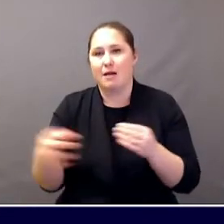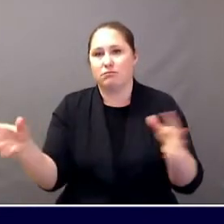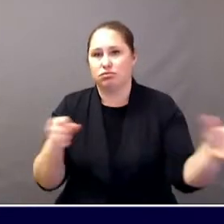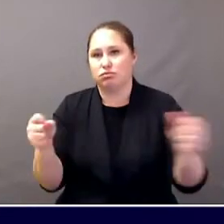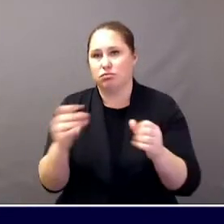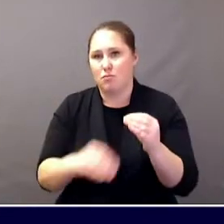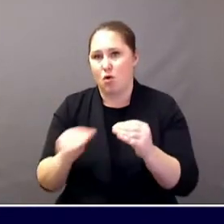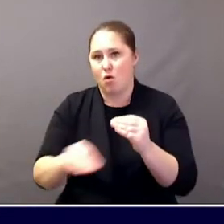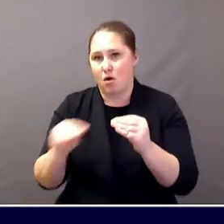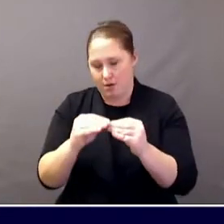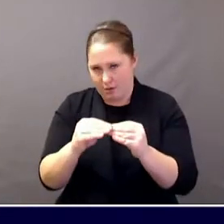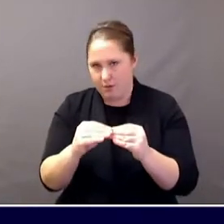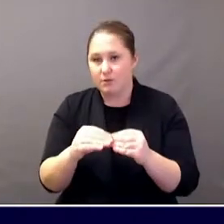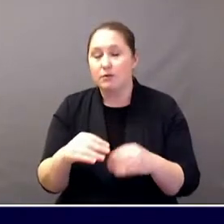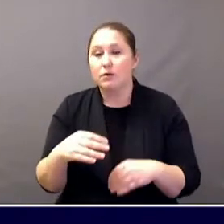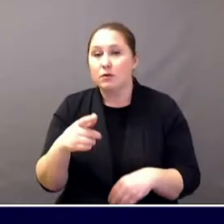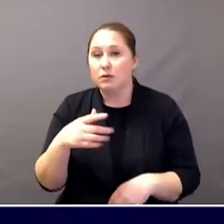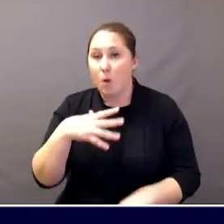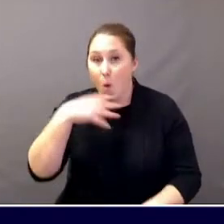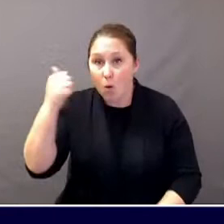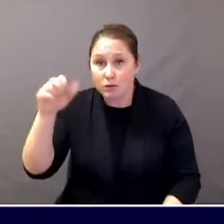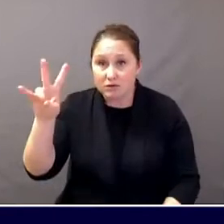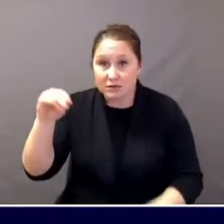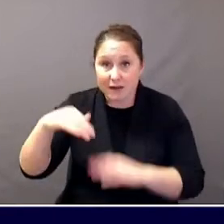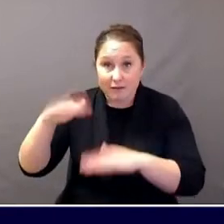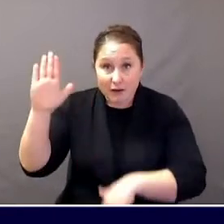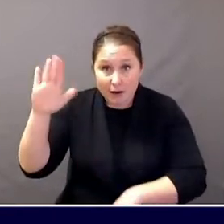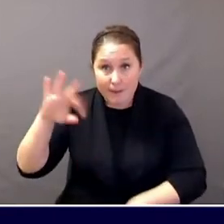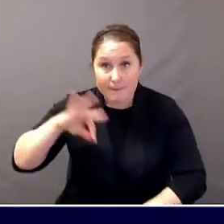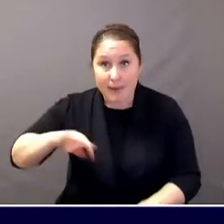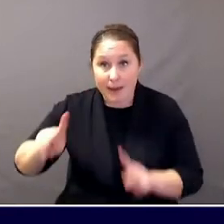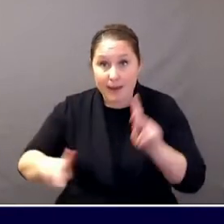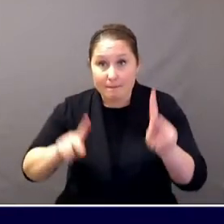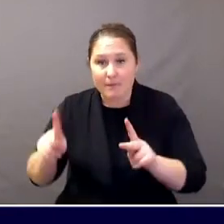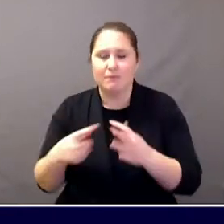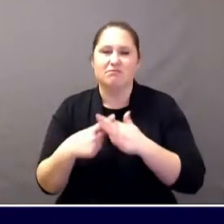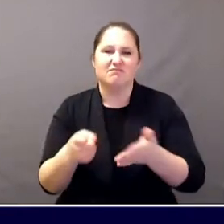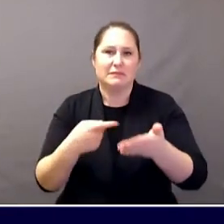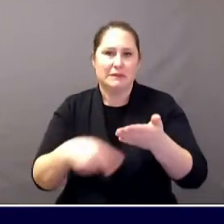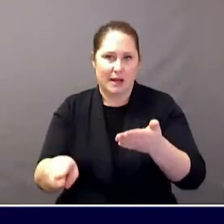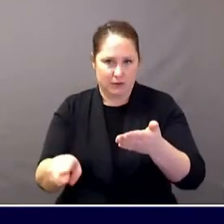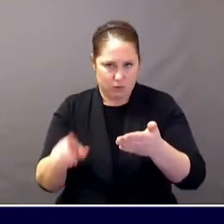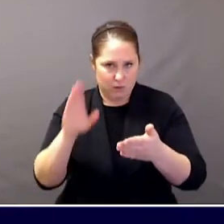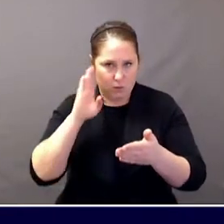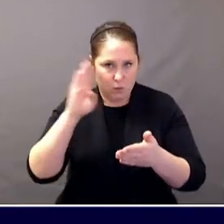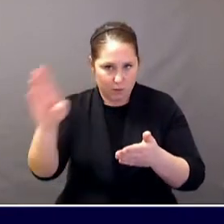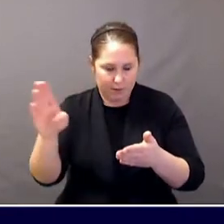Mainers go to anyway. But that work will continue over time as we build towards all